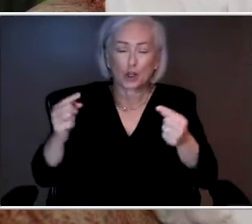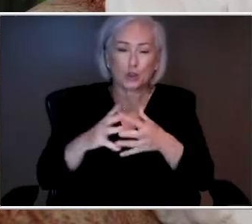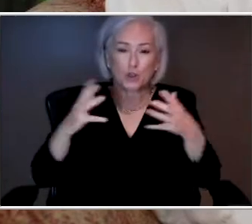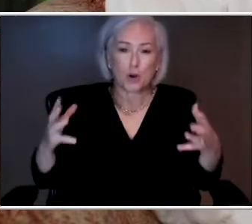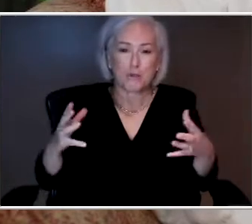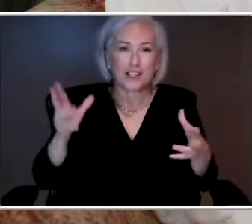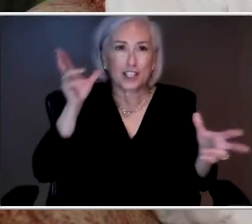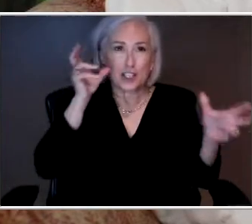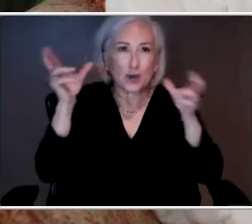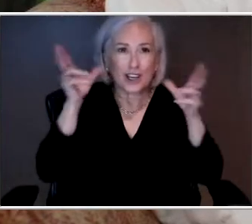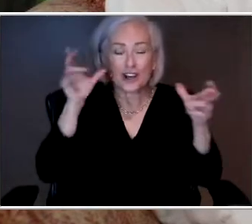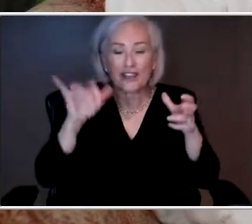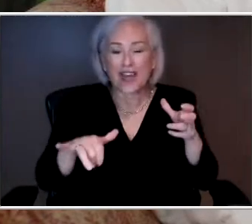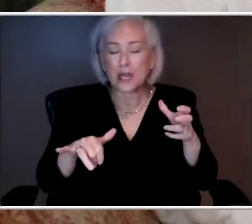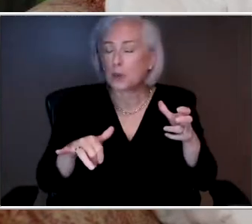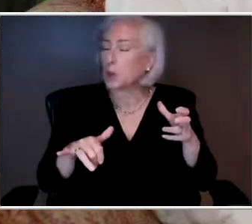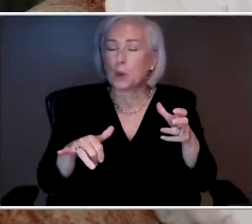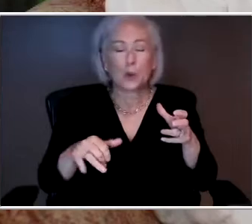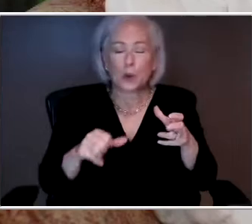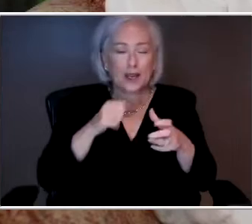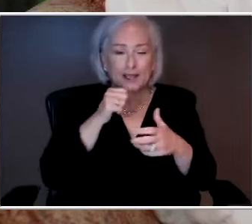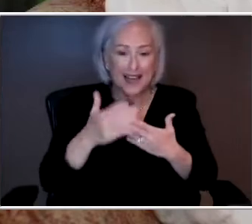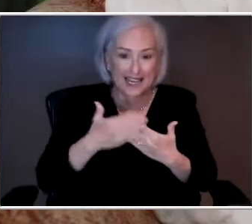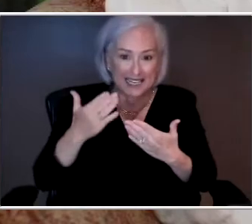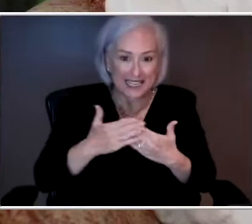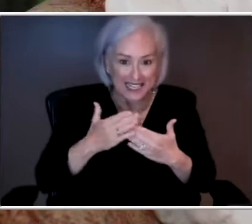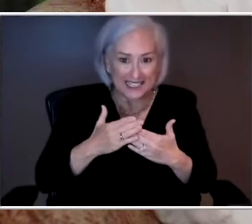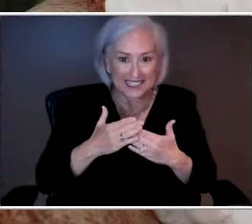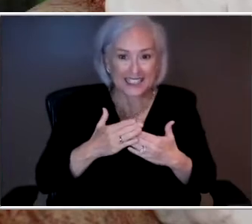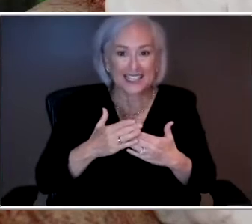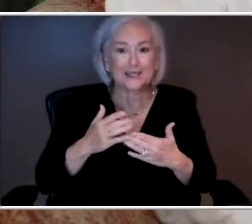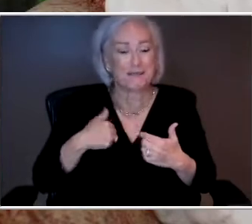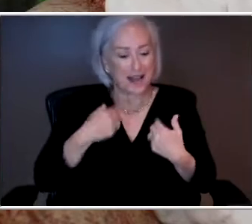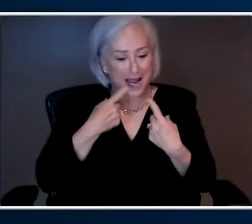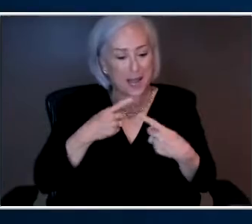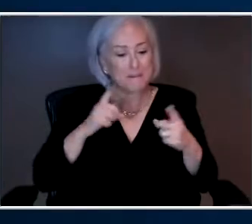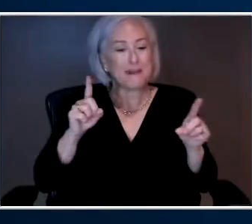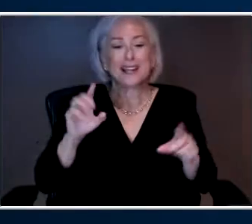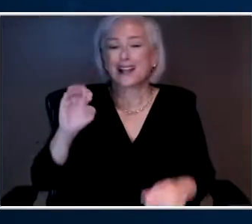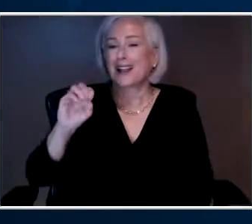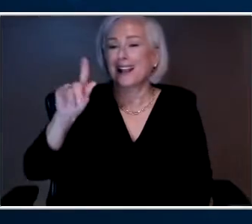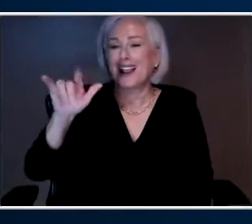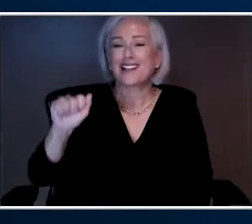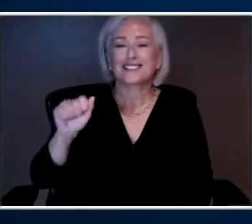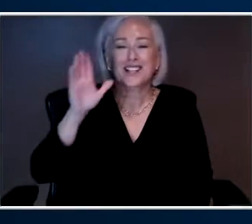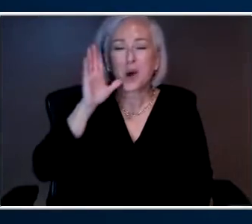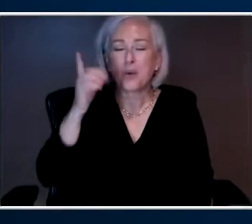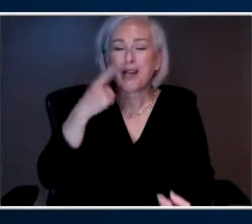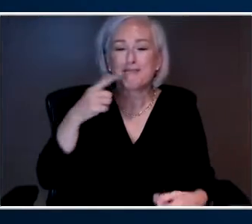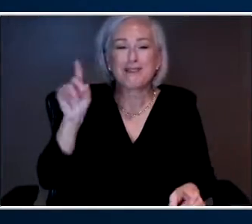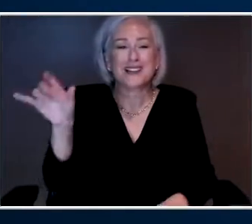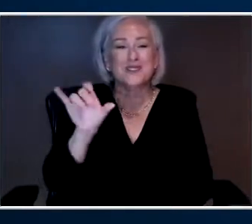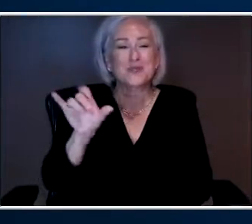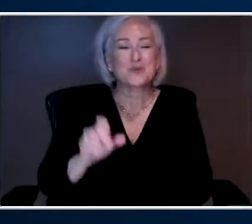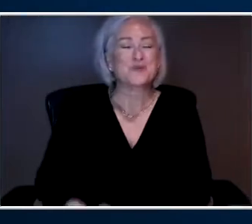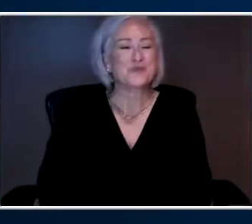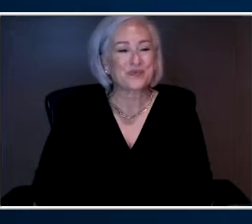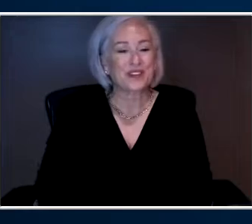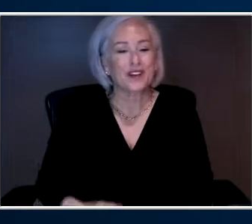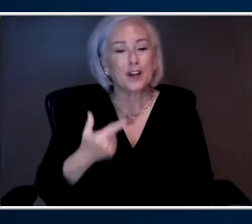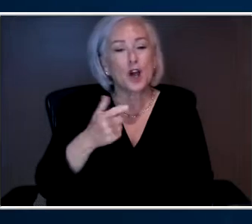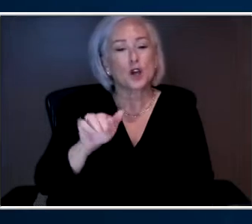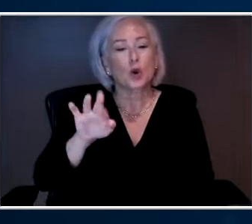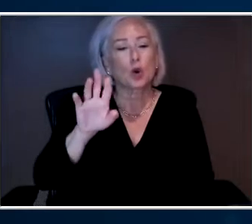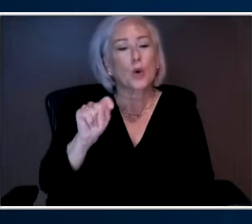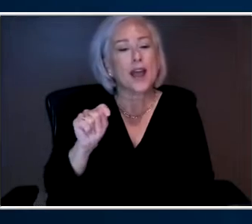wasn't easy, but we made her, and Elsie, she's going to make her too. I know. Yep. She's strong. Yeah, she is. Grant, what was it like? You